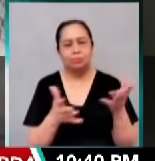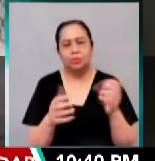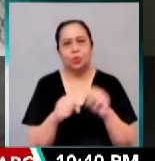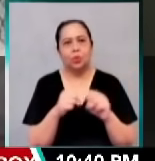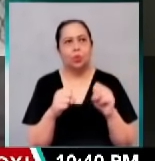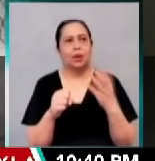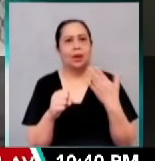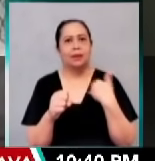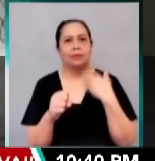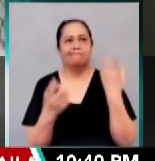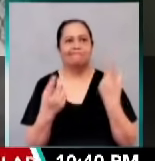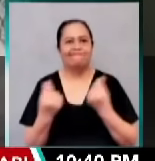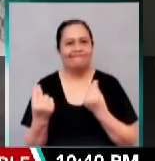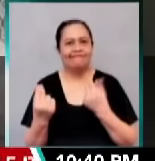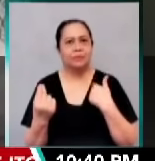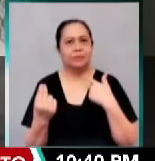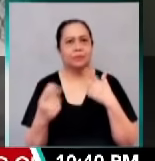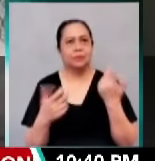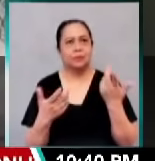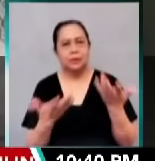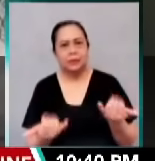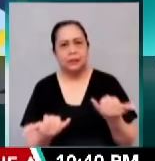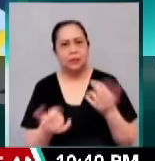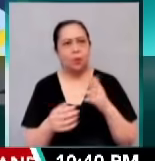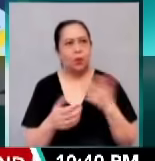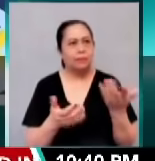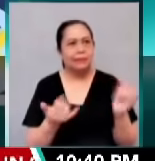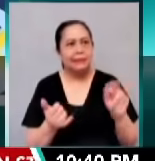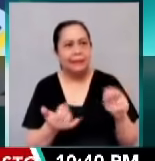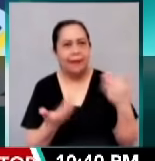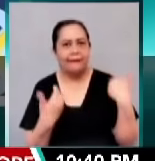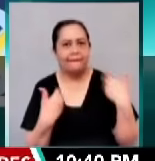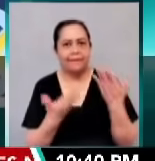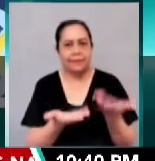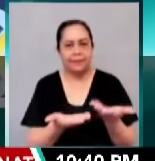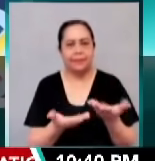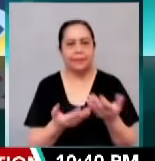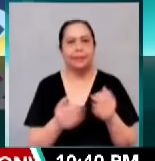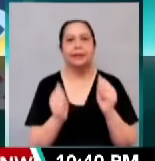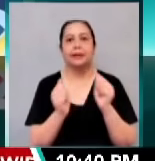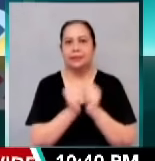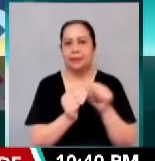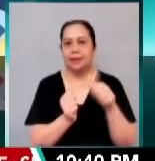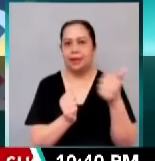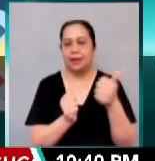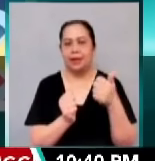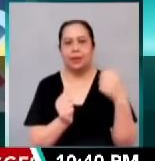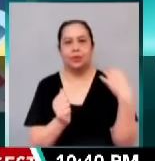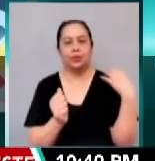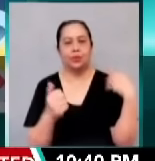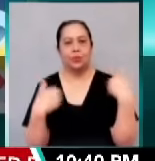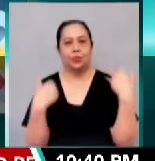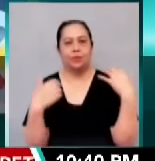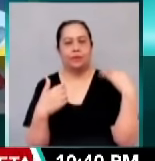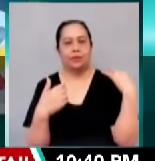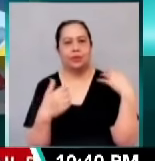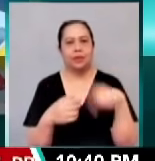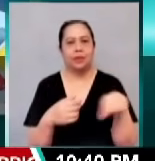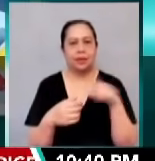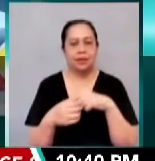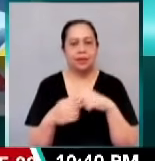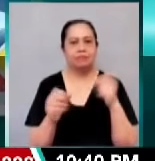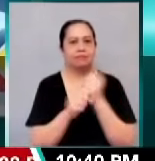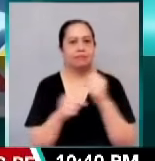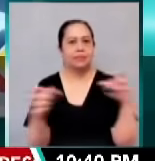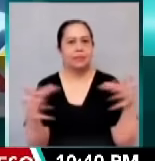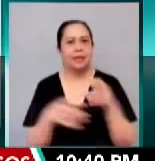with the present resources that we have. Kasama ang iba pang youth volunteer at medical professionals, binuo nila ang NGO na